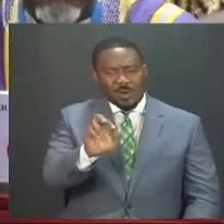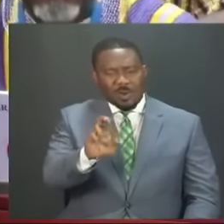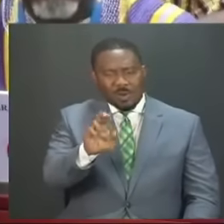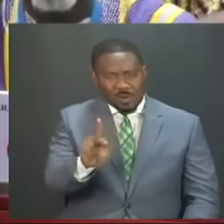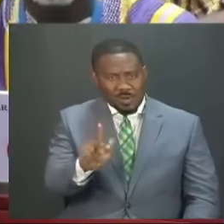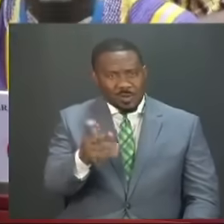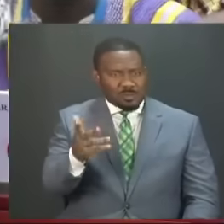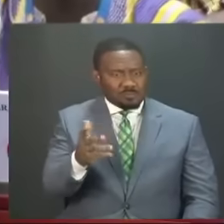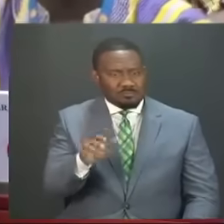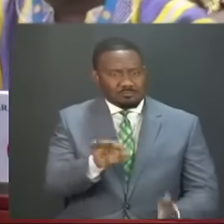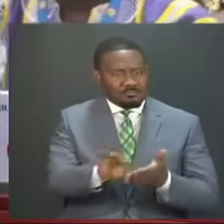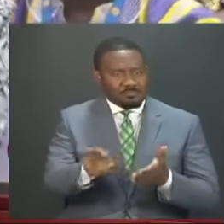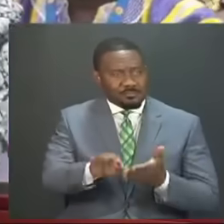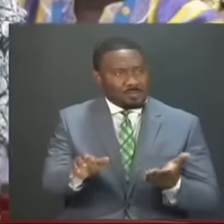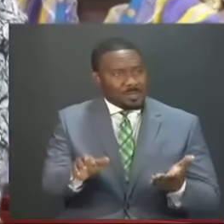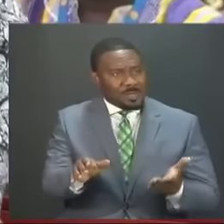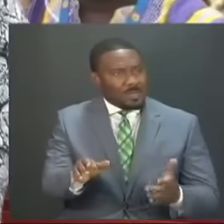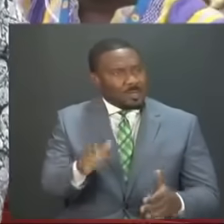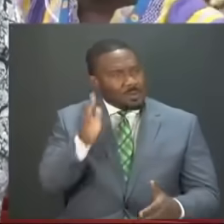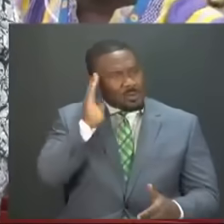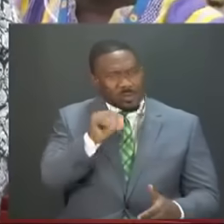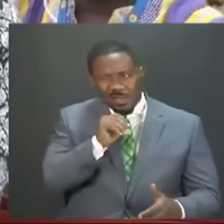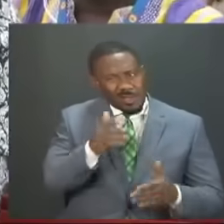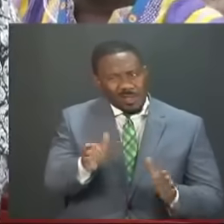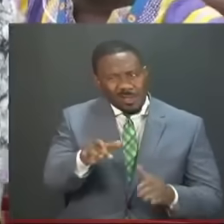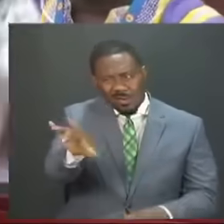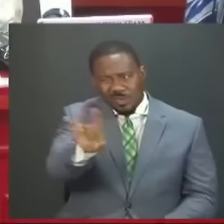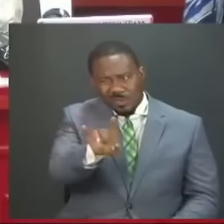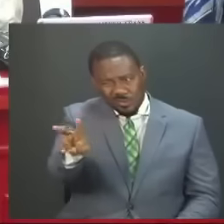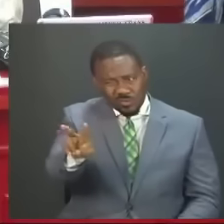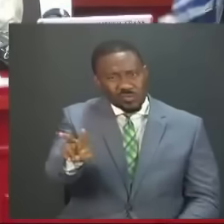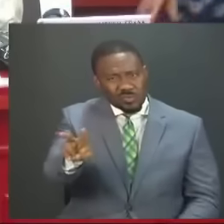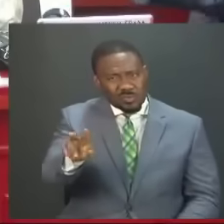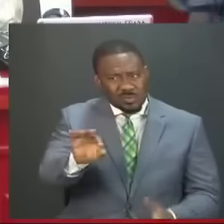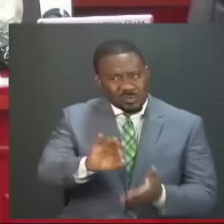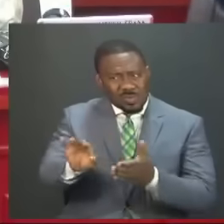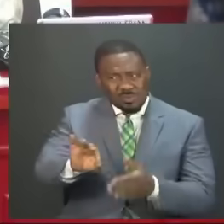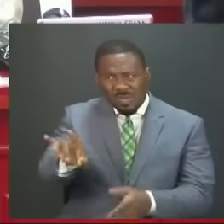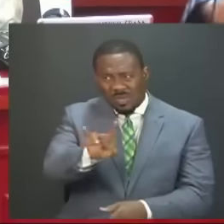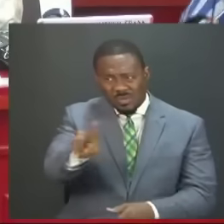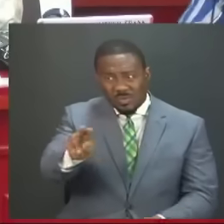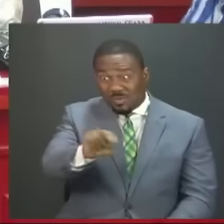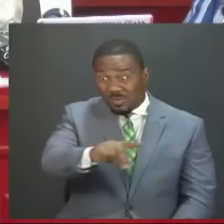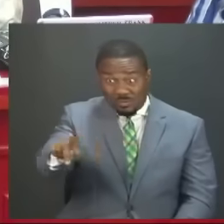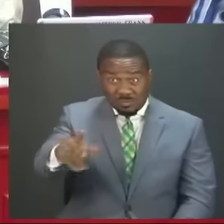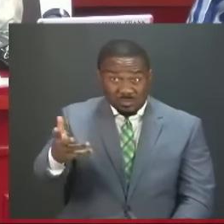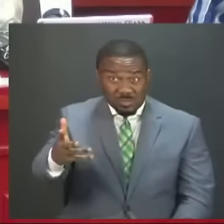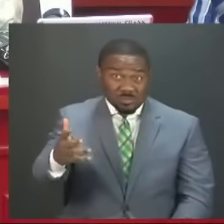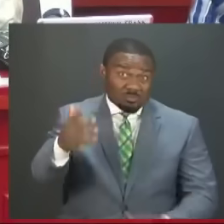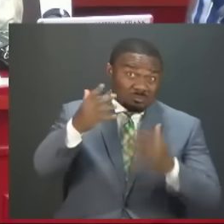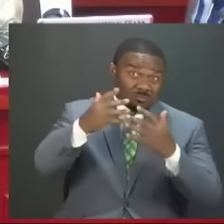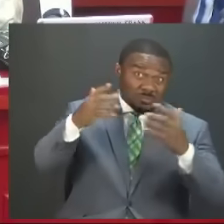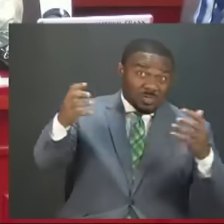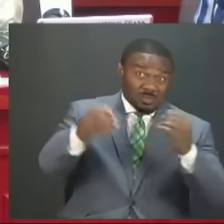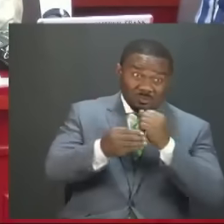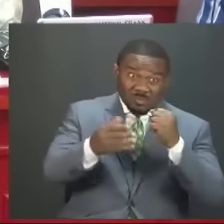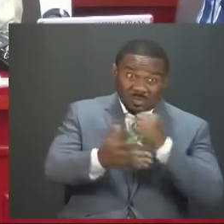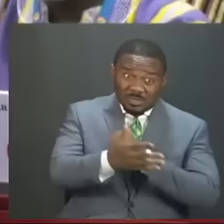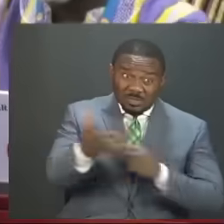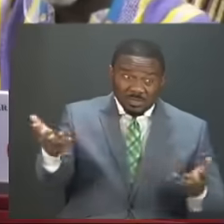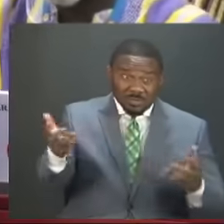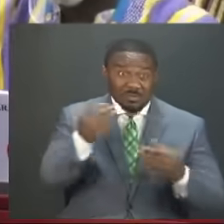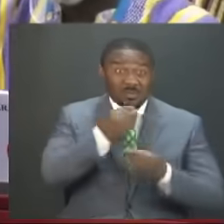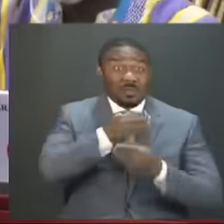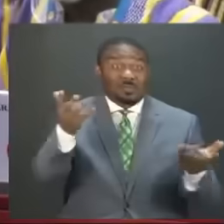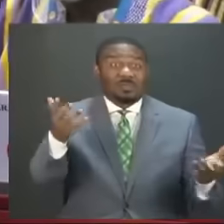will not allow your number 82 to stand. So the media, we don't want anybody to go and report